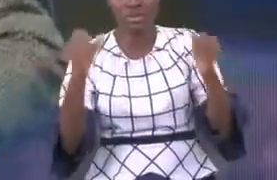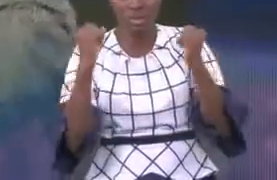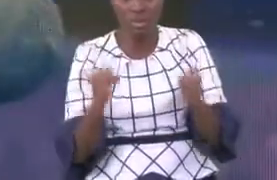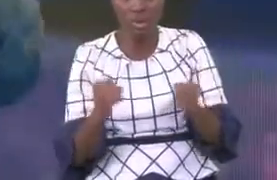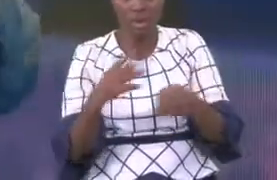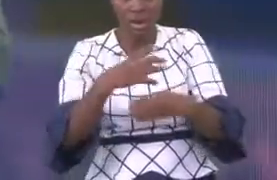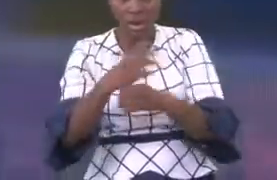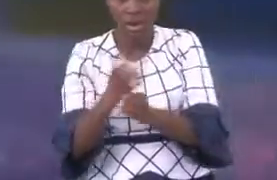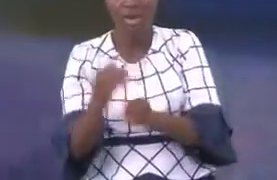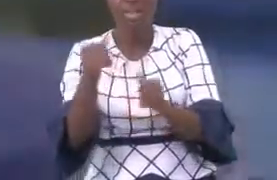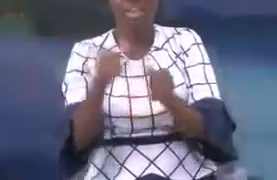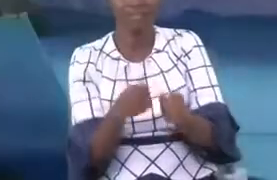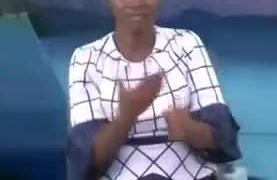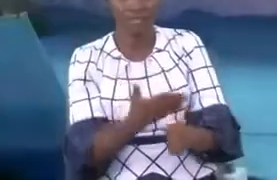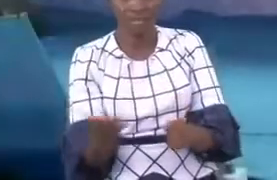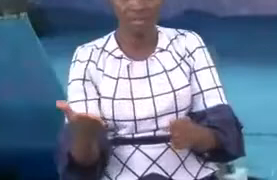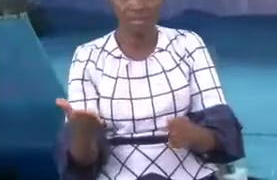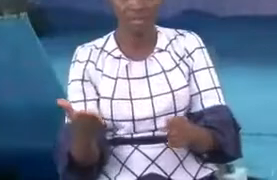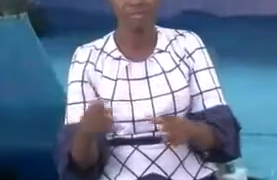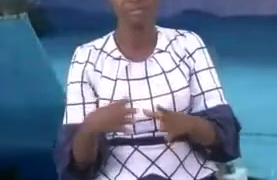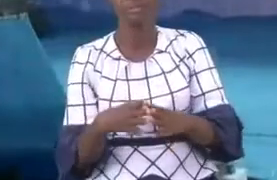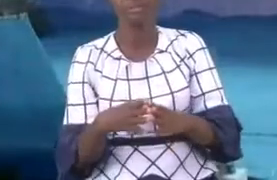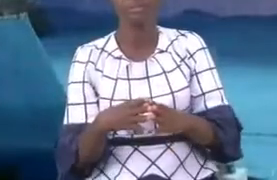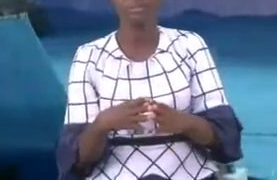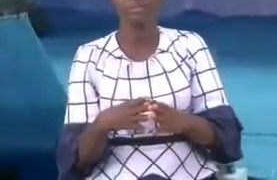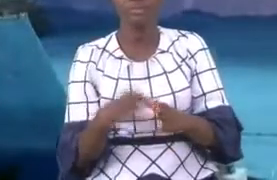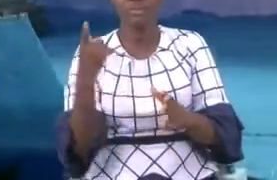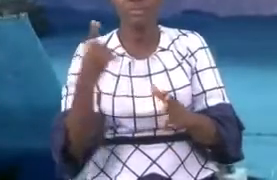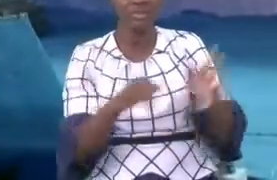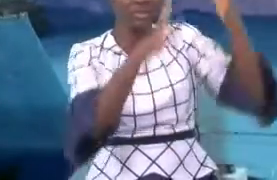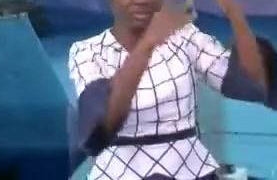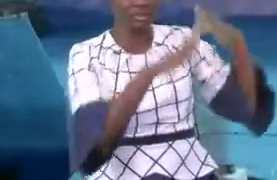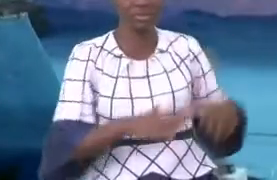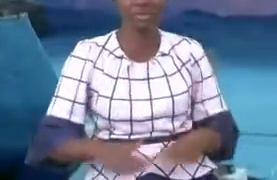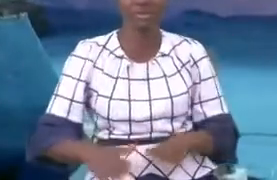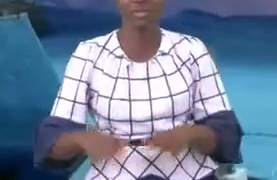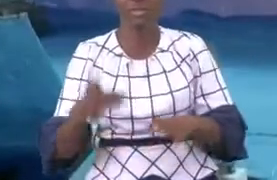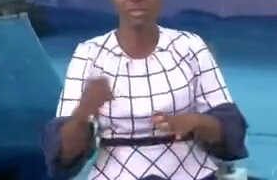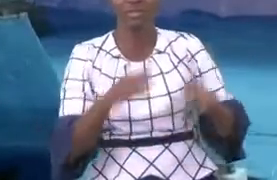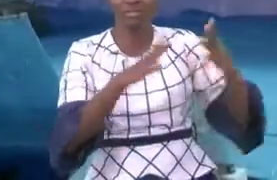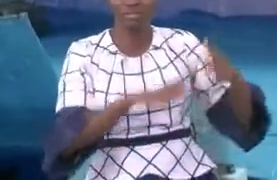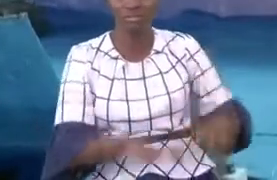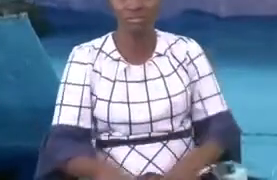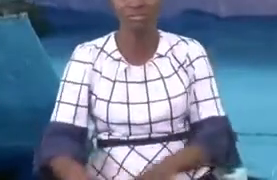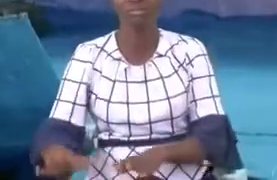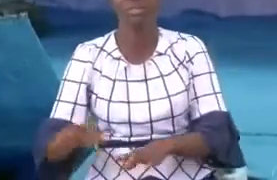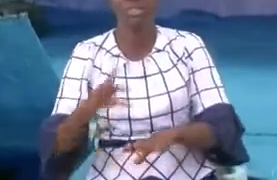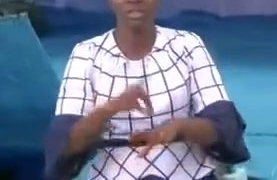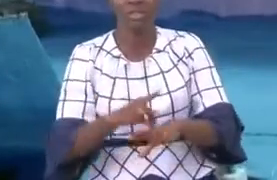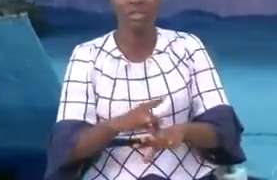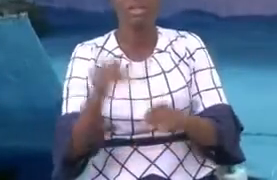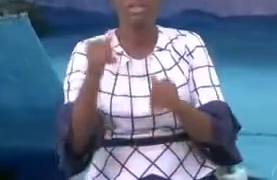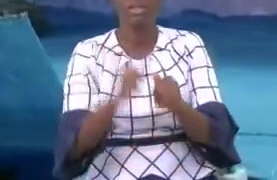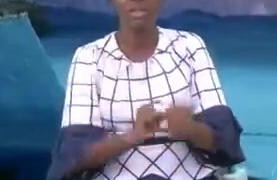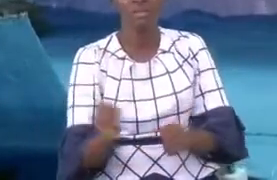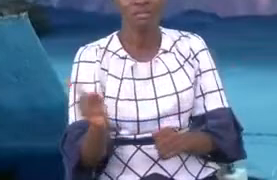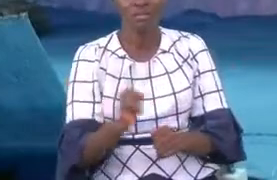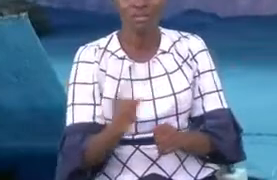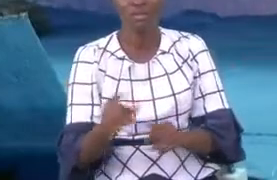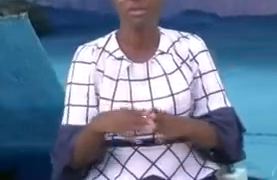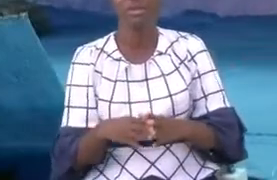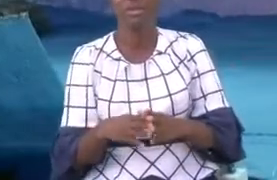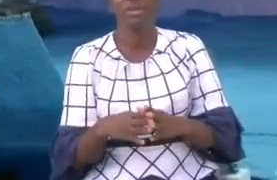oceans and the earth and everywhere. And now the conclusion is, and there is nothing